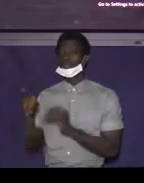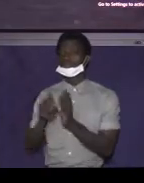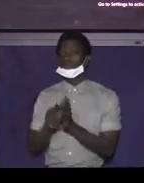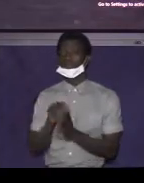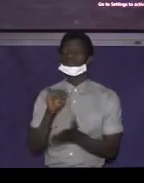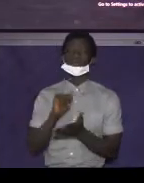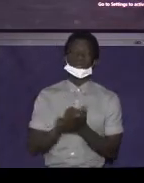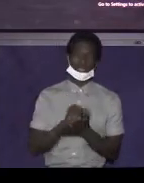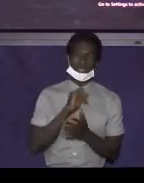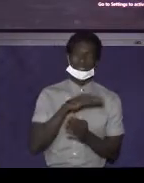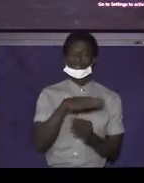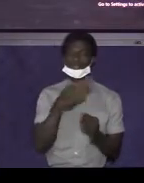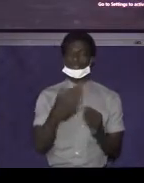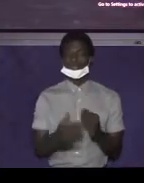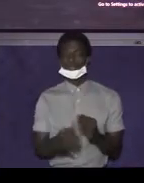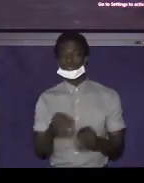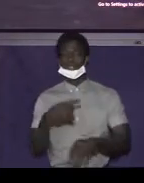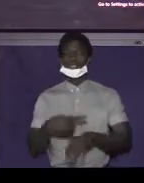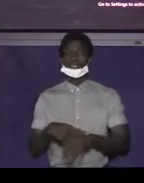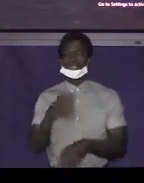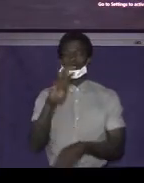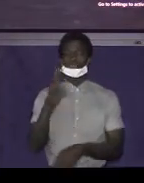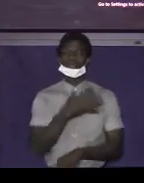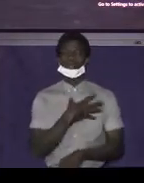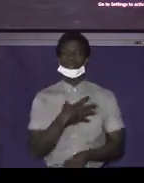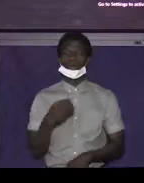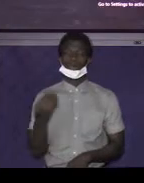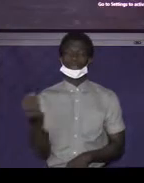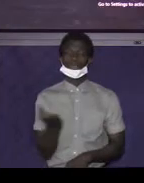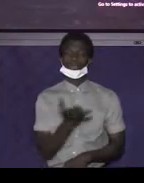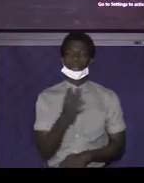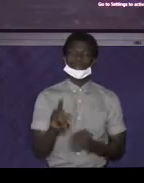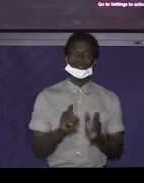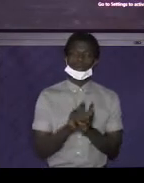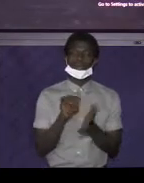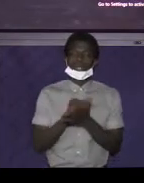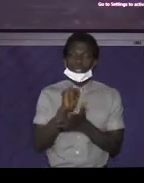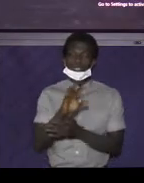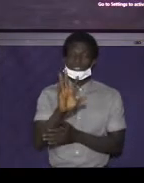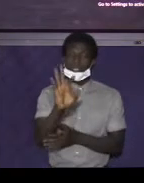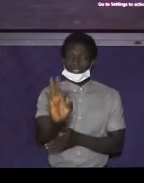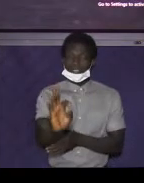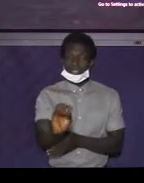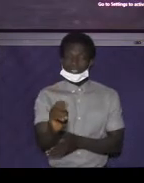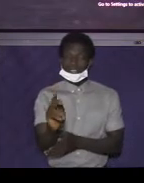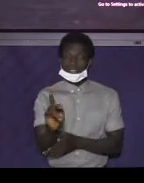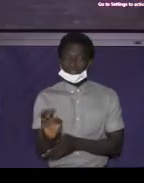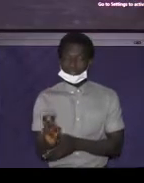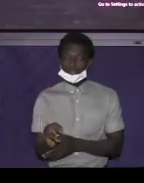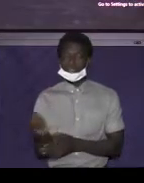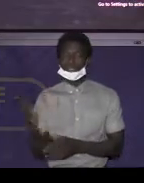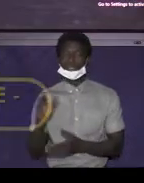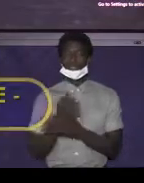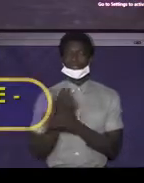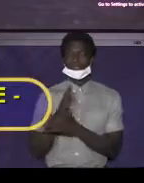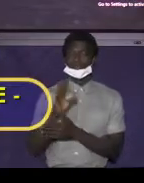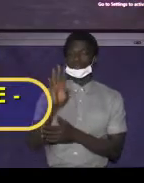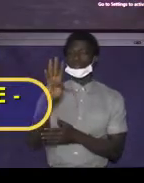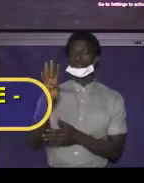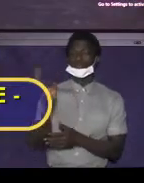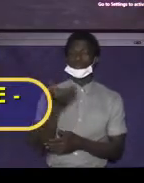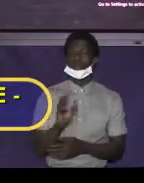also 4.5 hours. Speed, distance over time. That is 90 kilometers divided by 4.5. Let's resolve that here